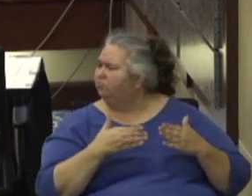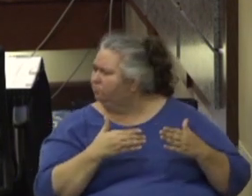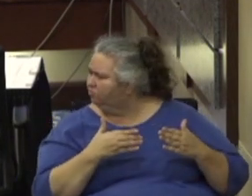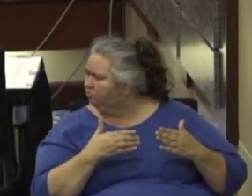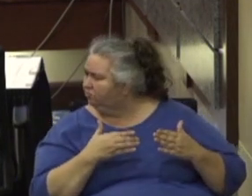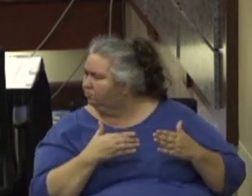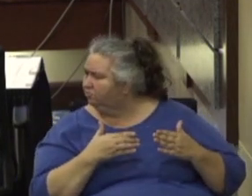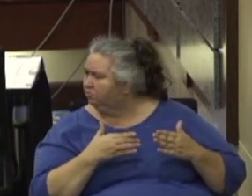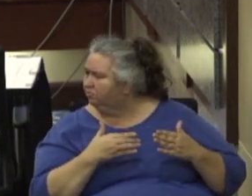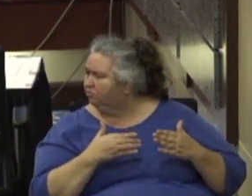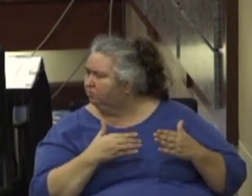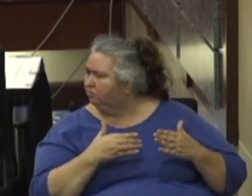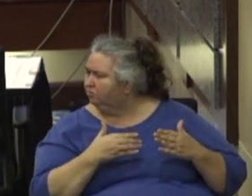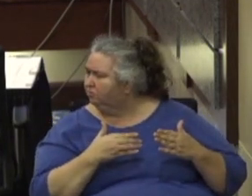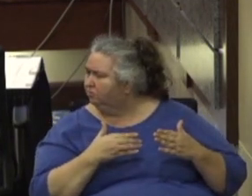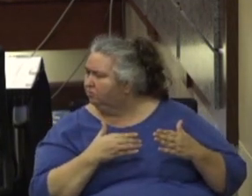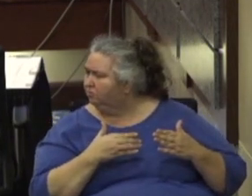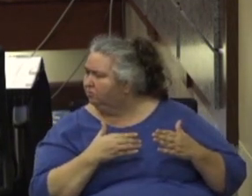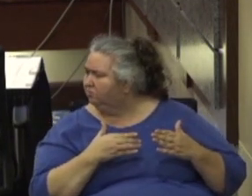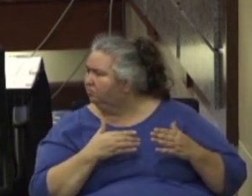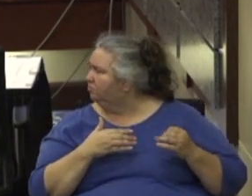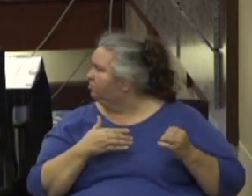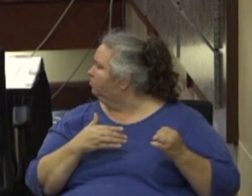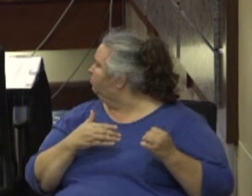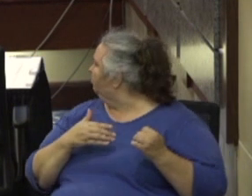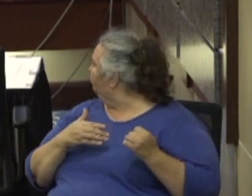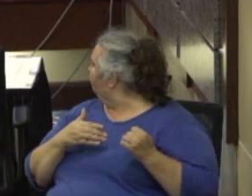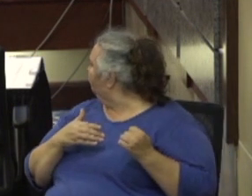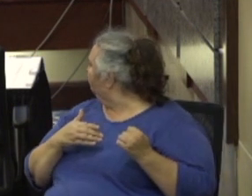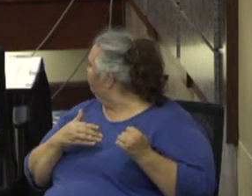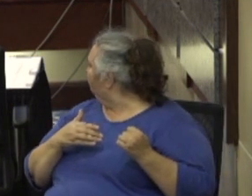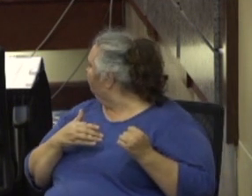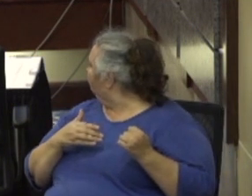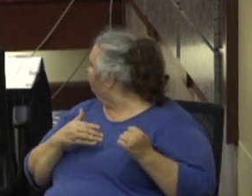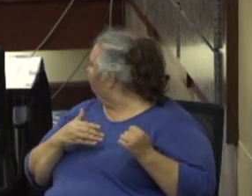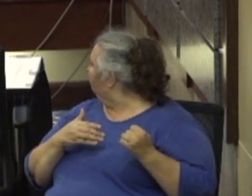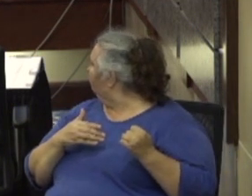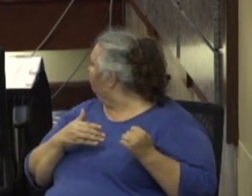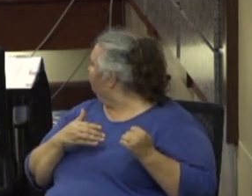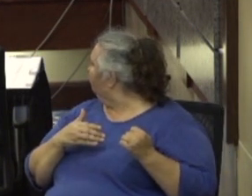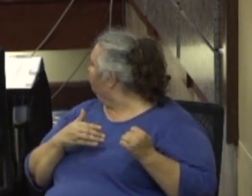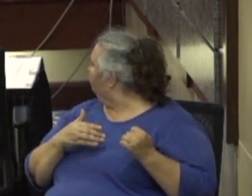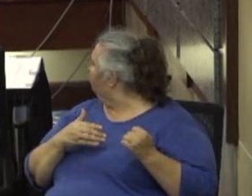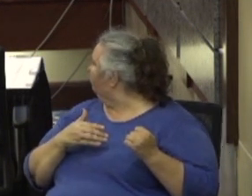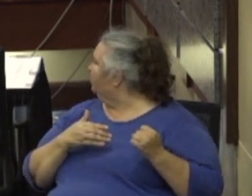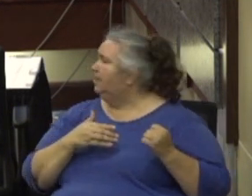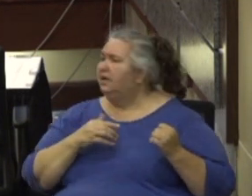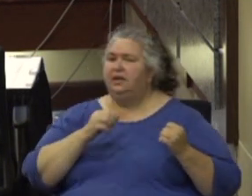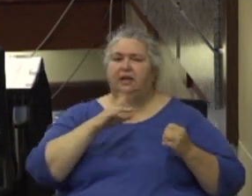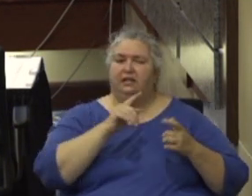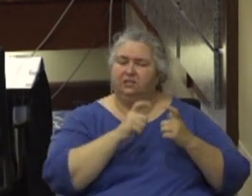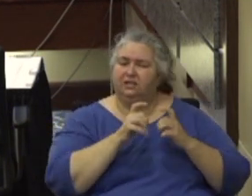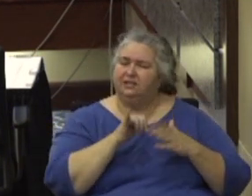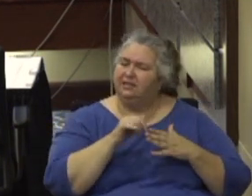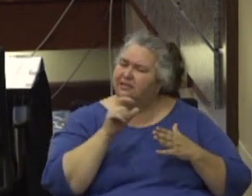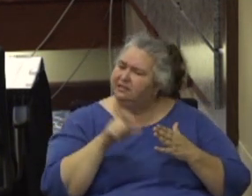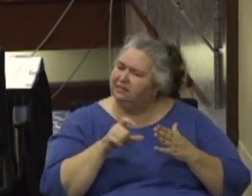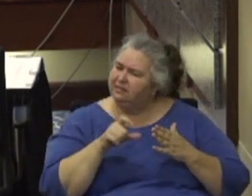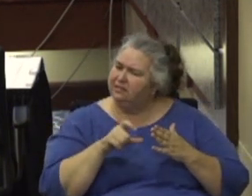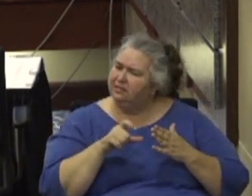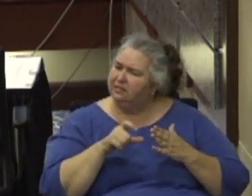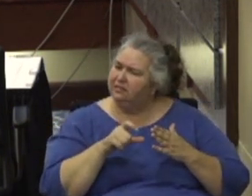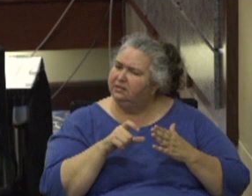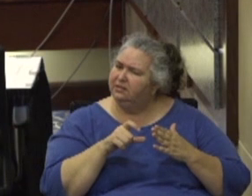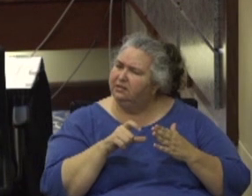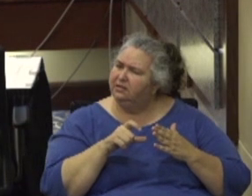in Centex, African American Chamber, Centex, the Hispanic Chamber, Greater Waco Chamber, Startup Waco, and the City